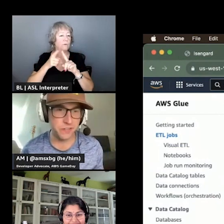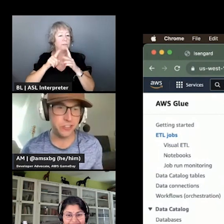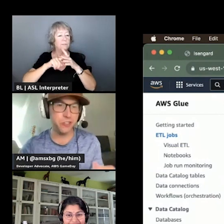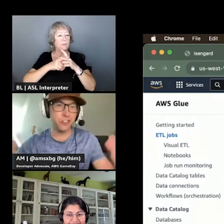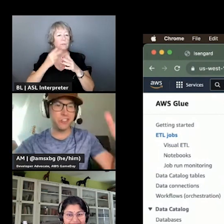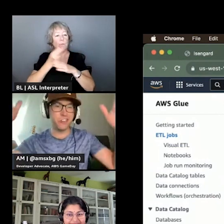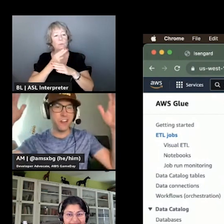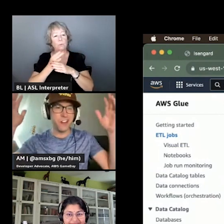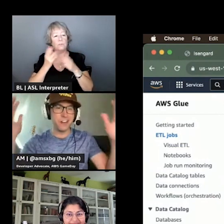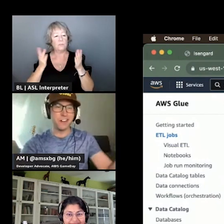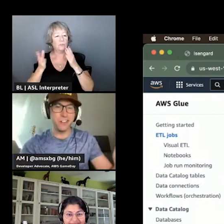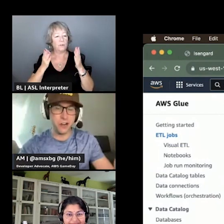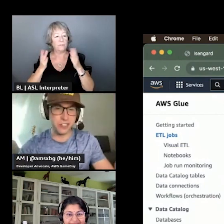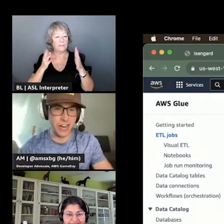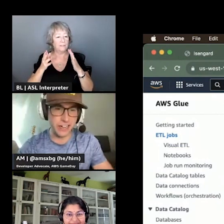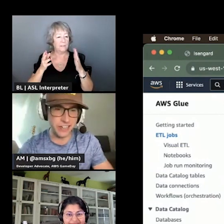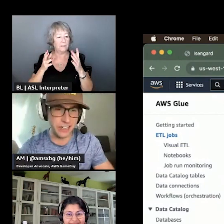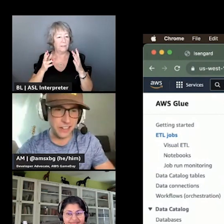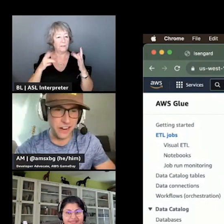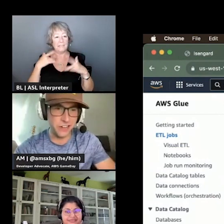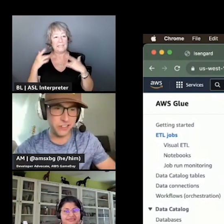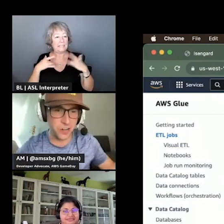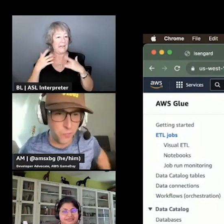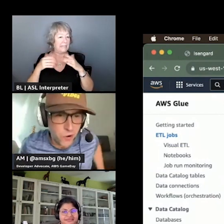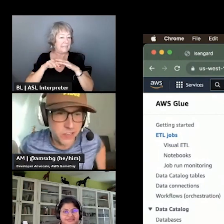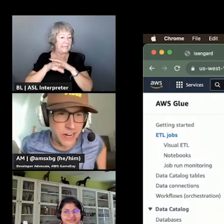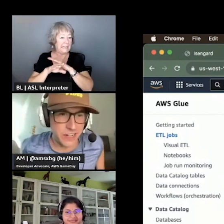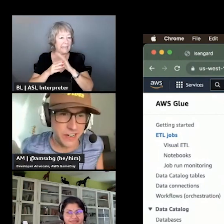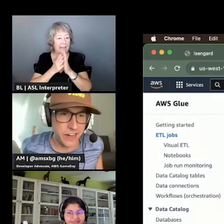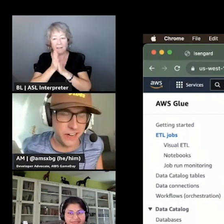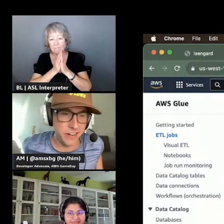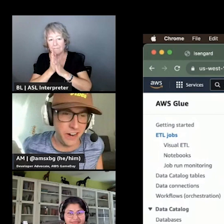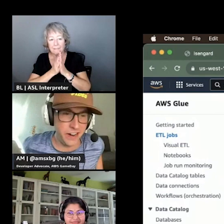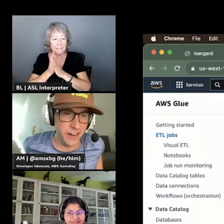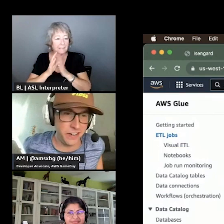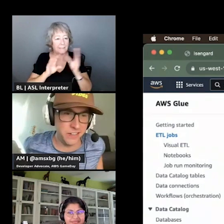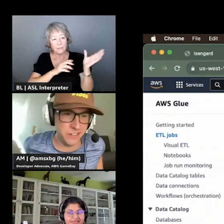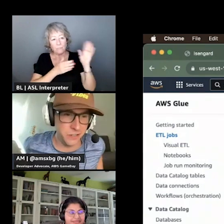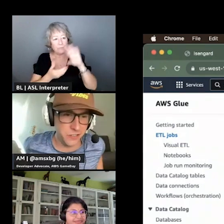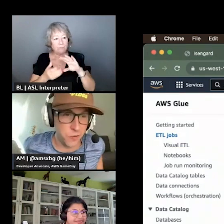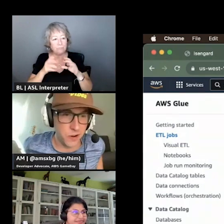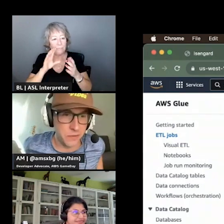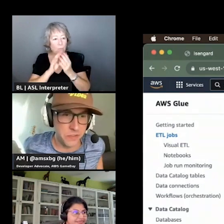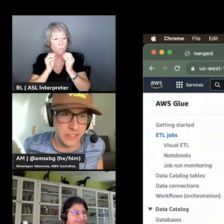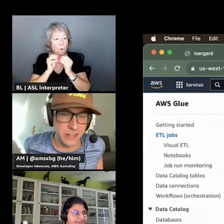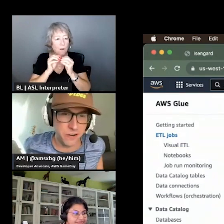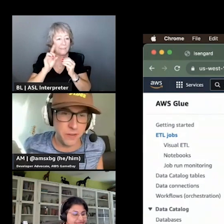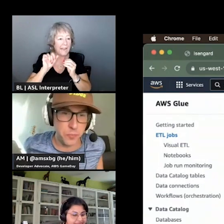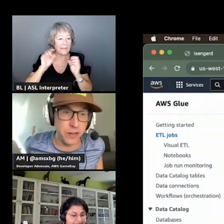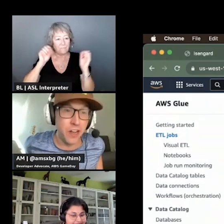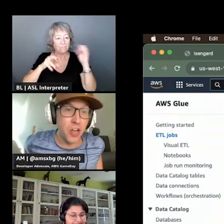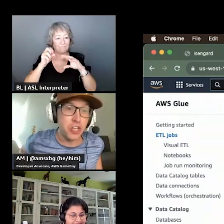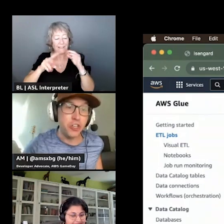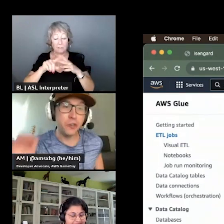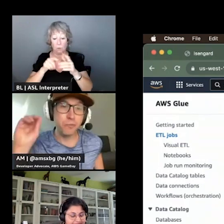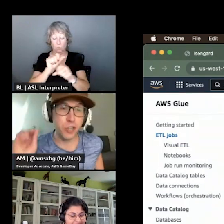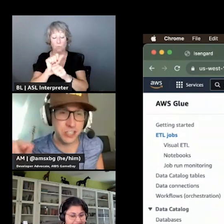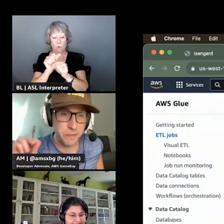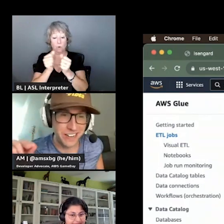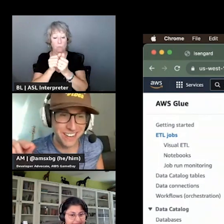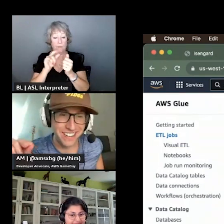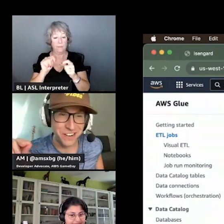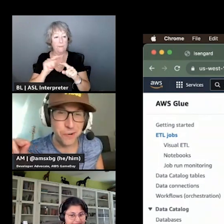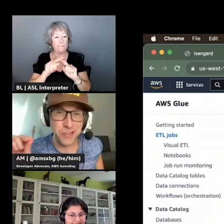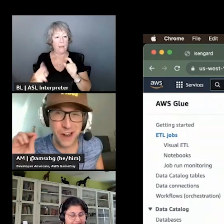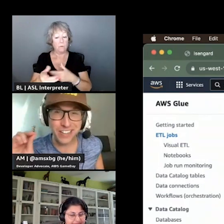use the service. You're just, you know, excited to get in there, start pouring data in, and, you know, start working with the data, right? But